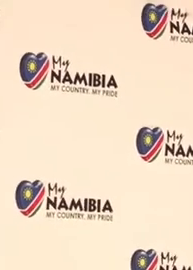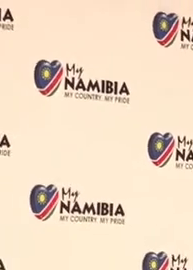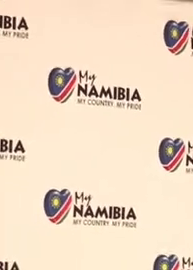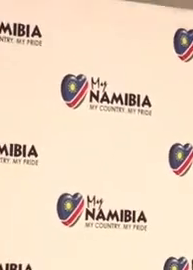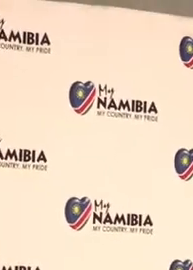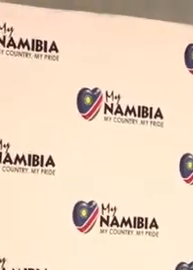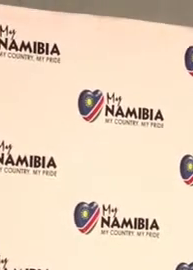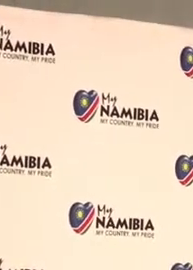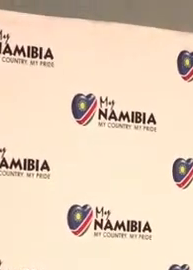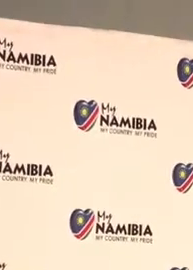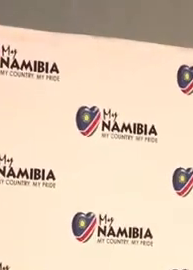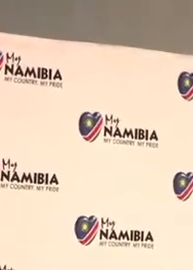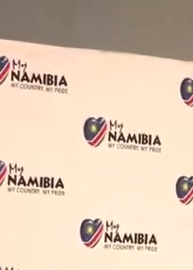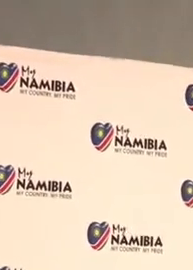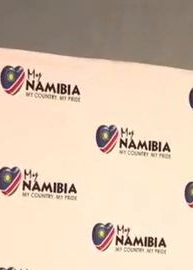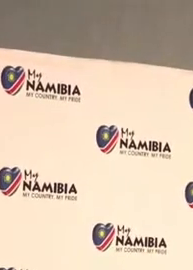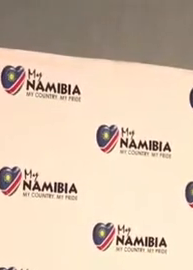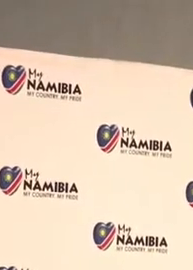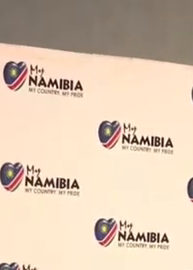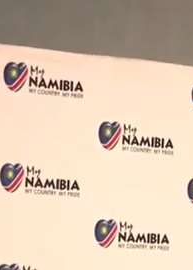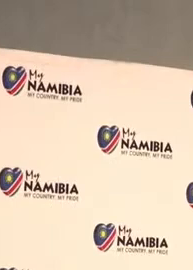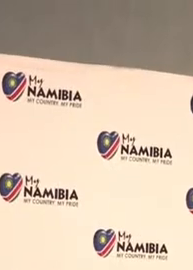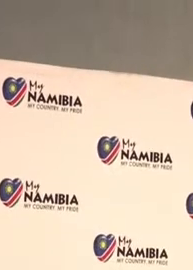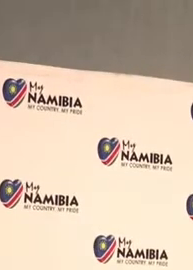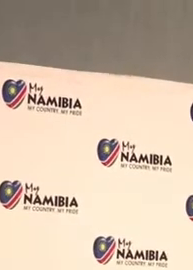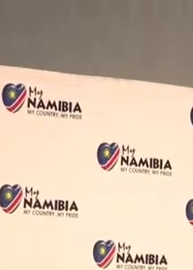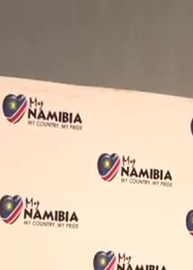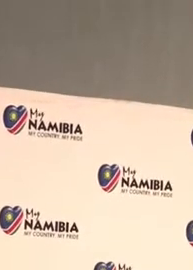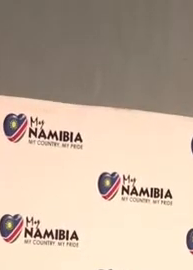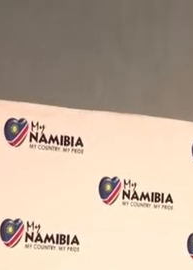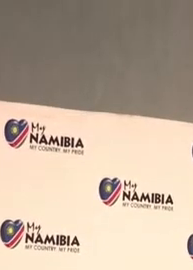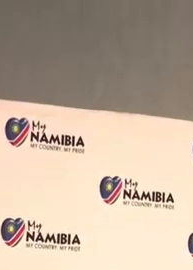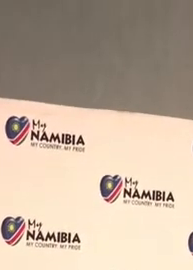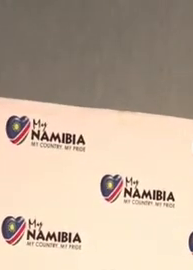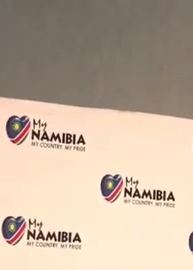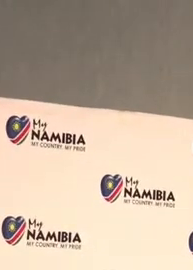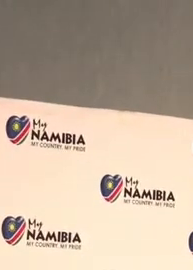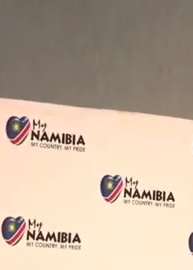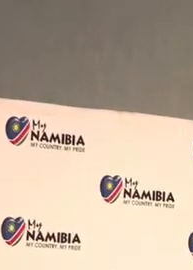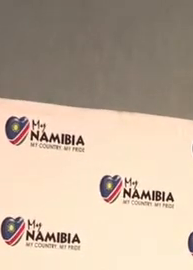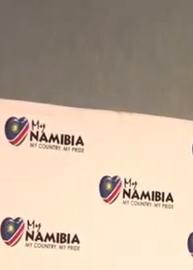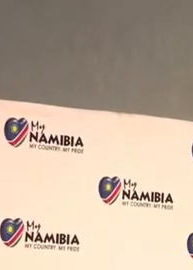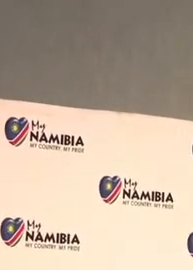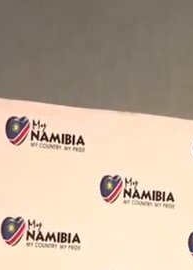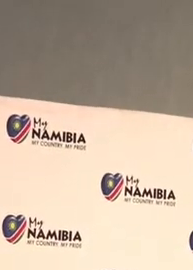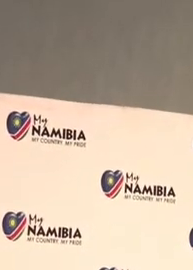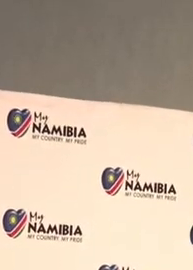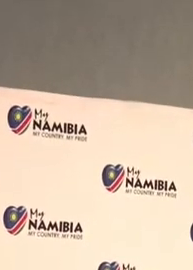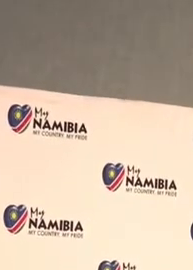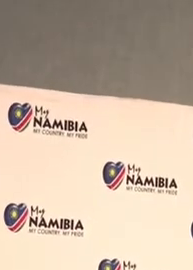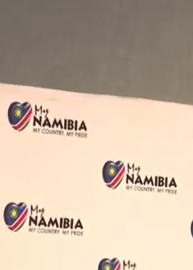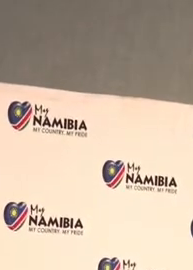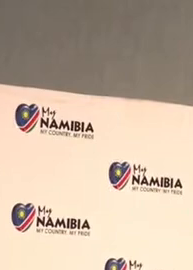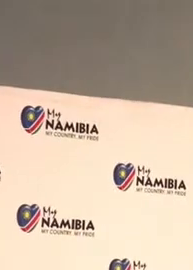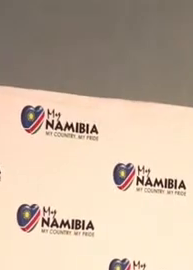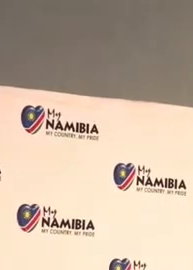Chief Operations Officer of the National Institute of Pathology. And then over here we have